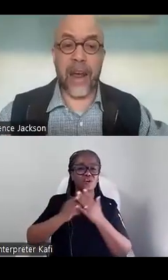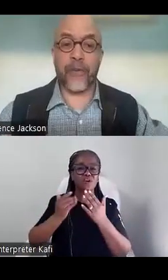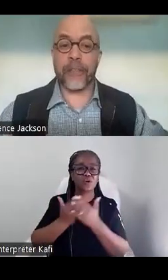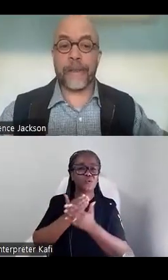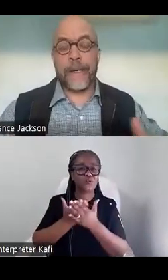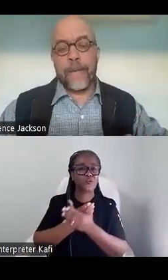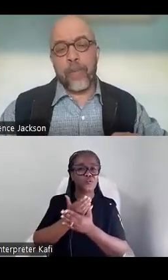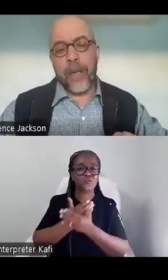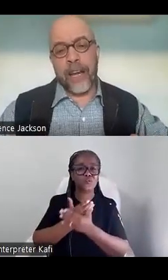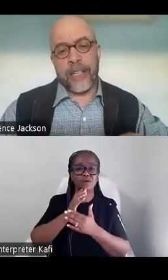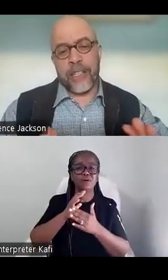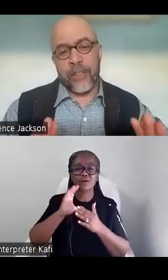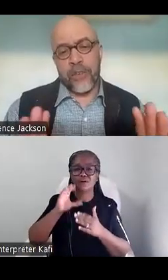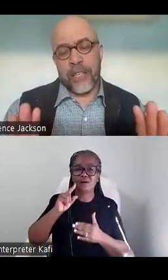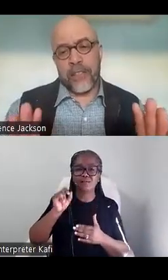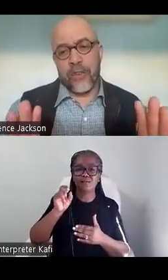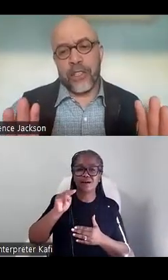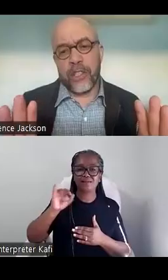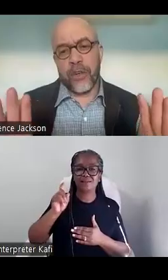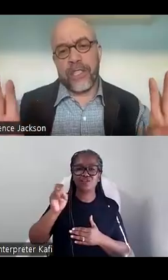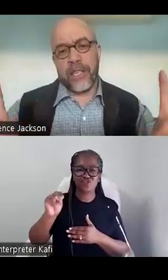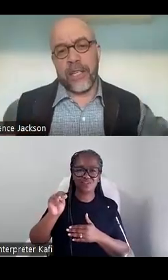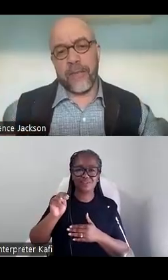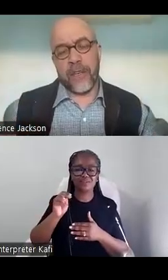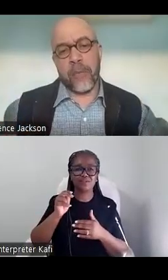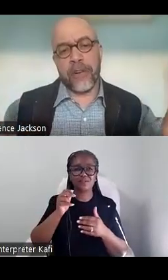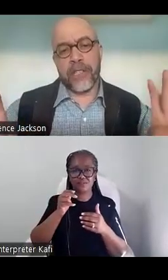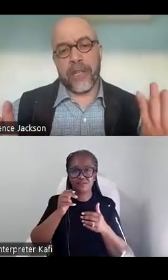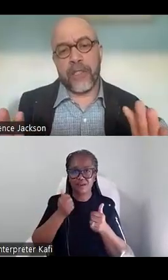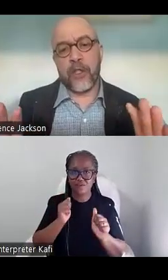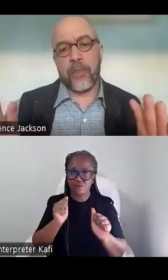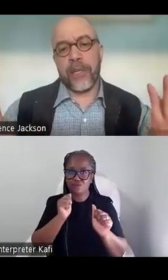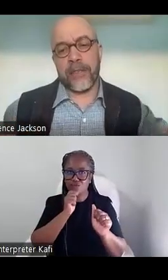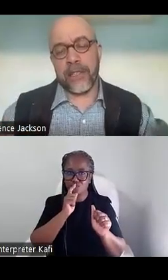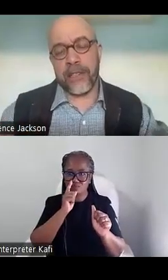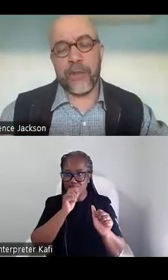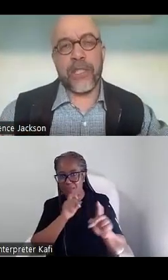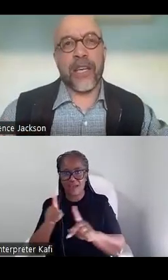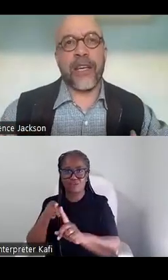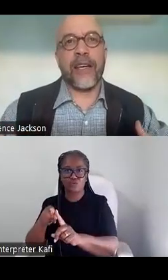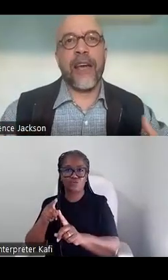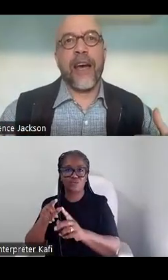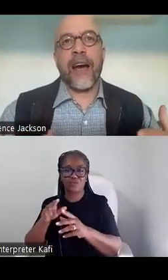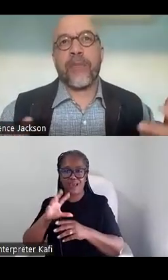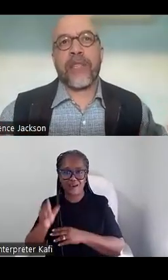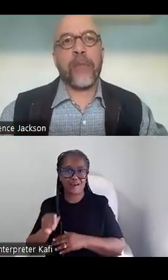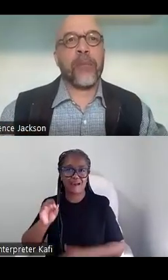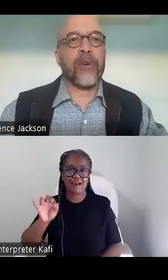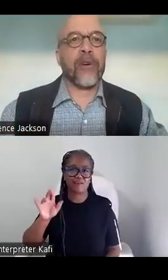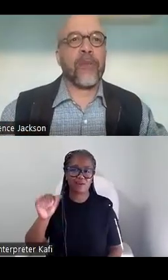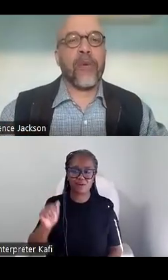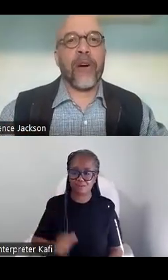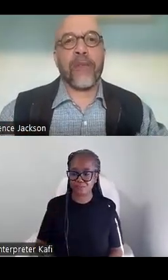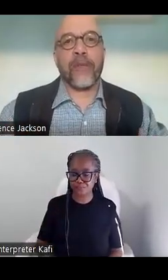to Africa. And so you could sort of see the emergence of a split. Douglas used to say some